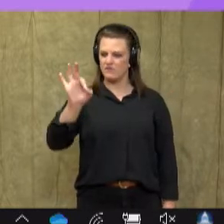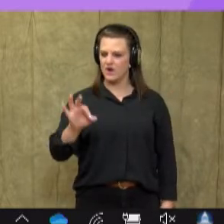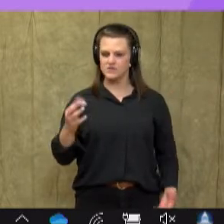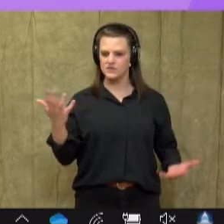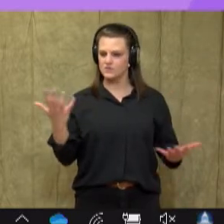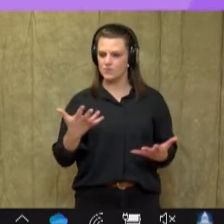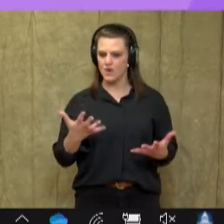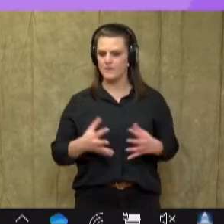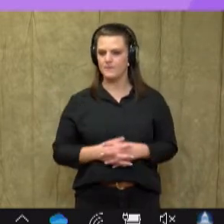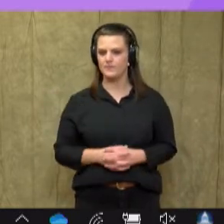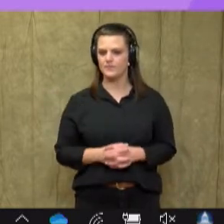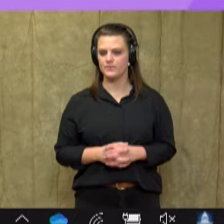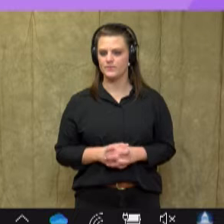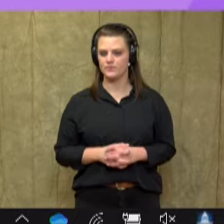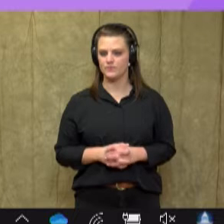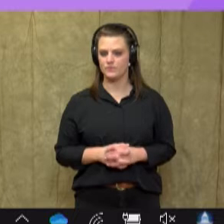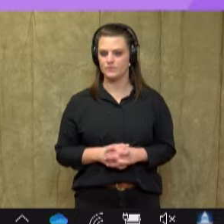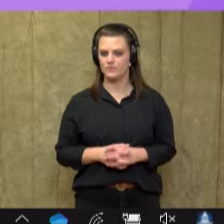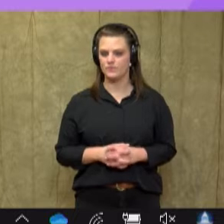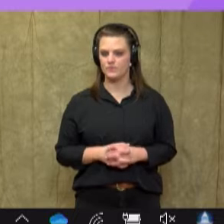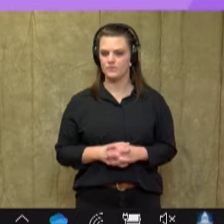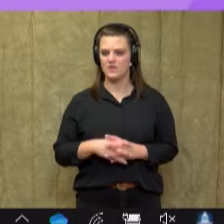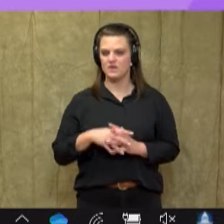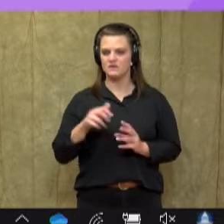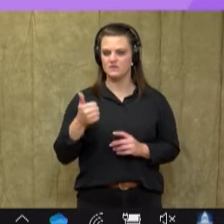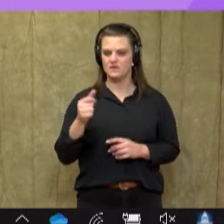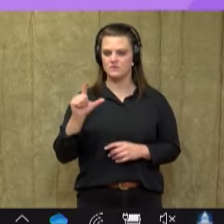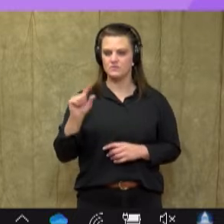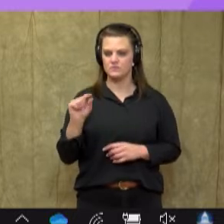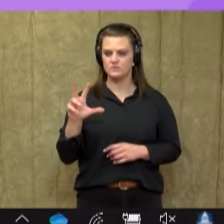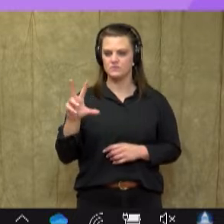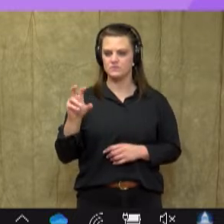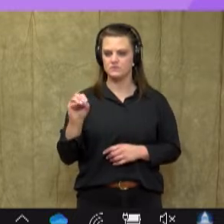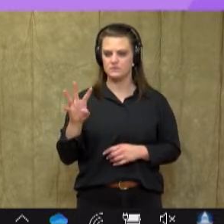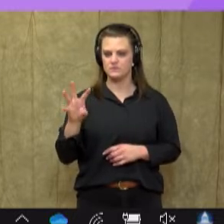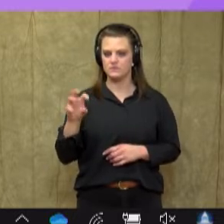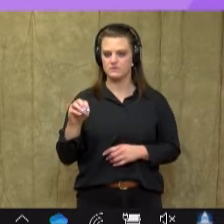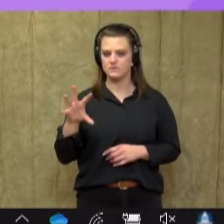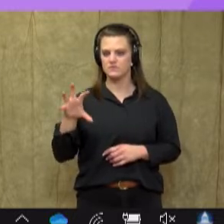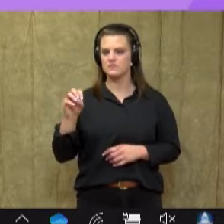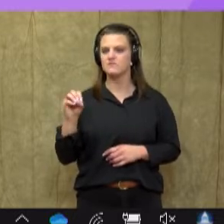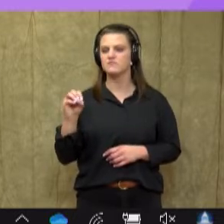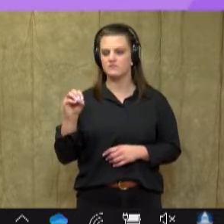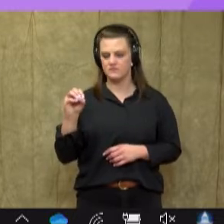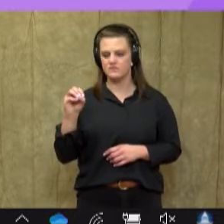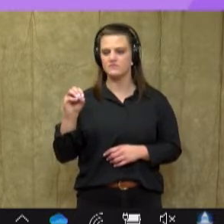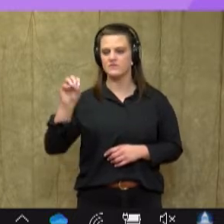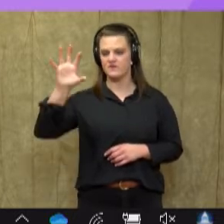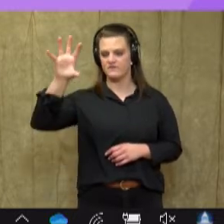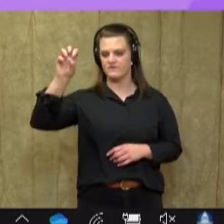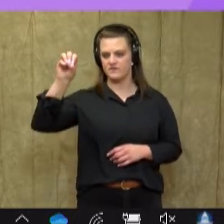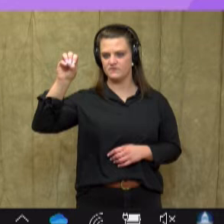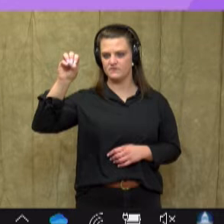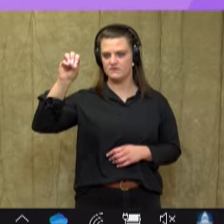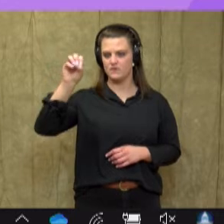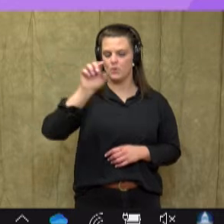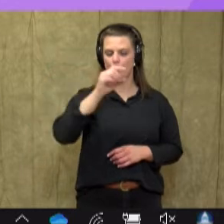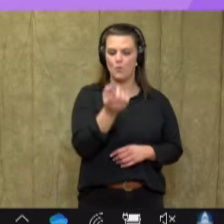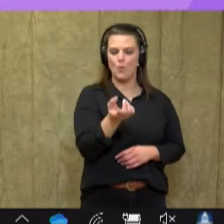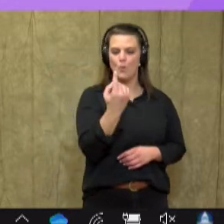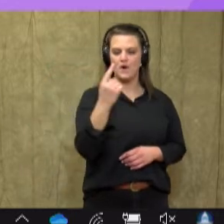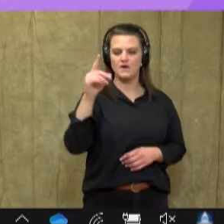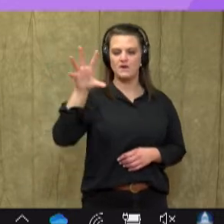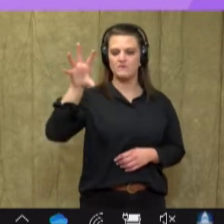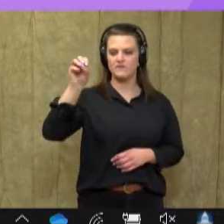fraction in this grid? 10, 20, 30, 40, 50. So I have 1